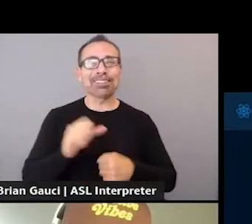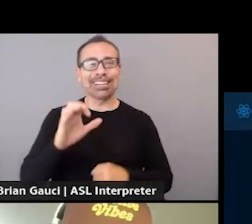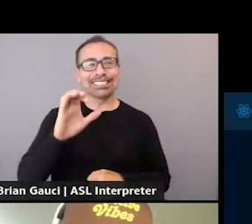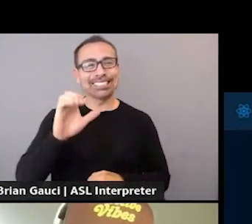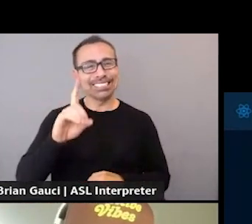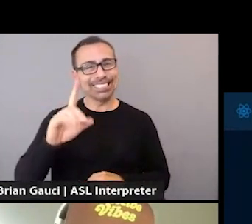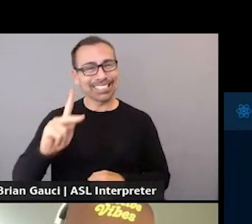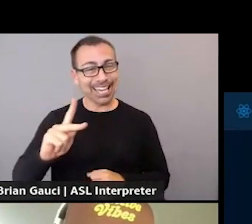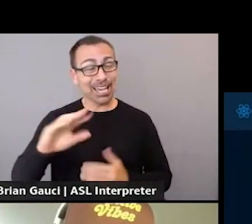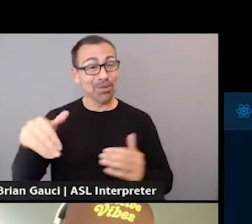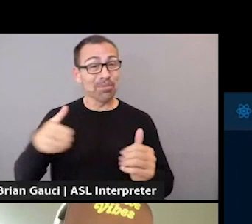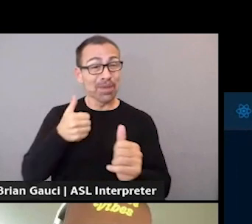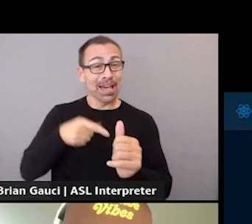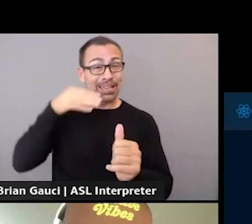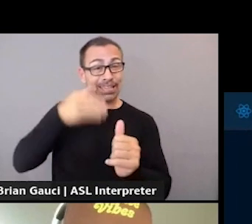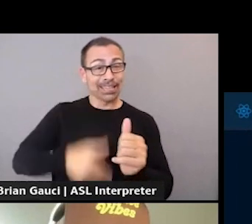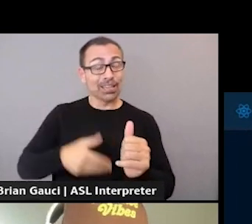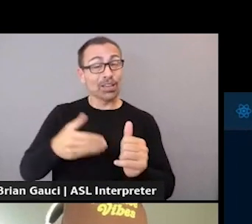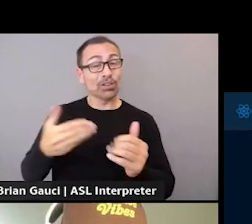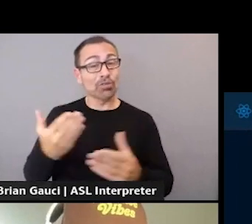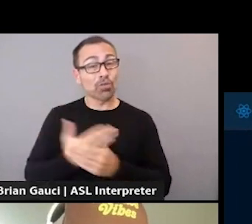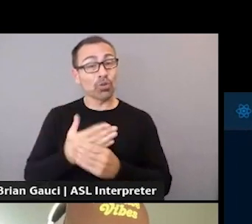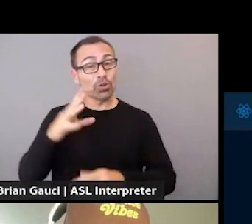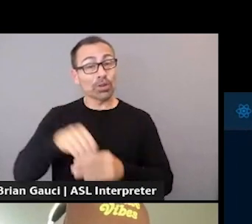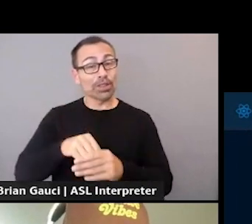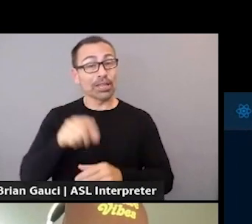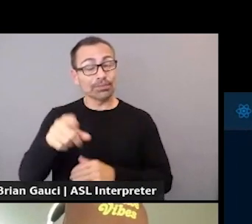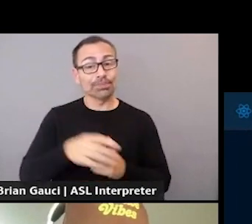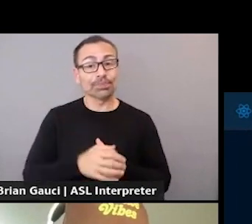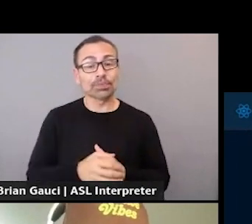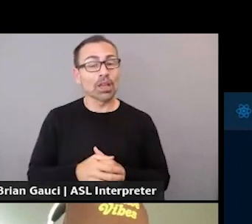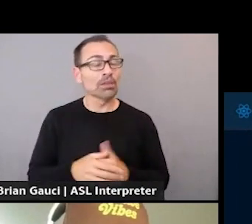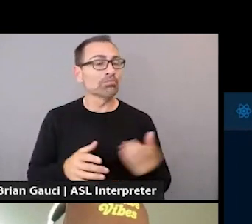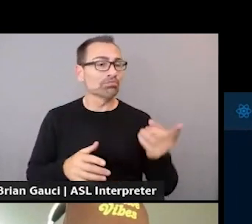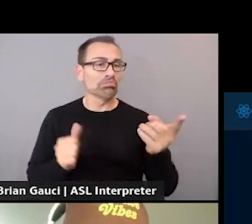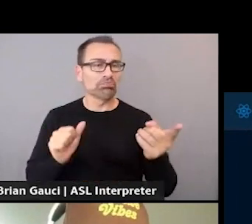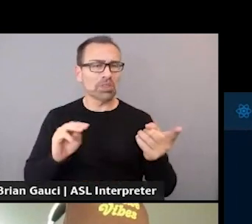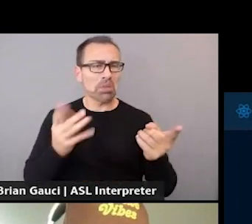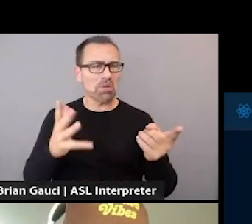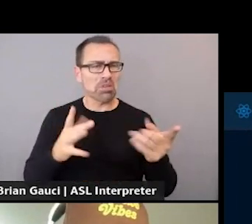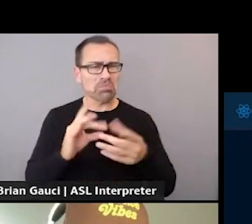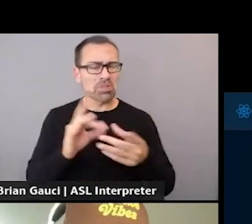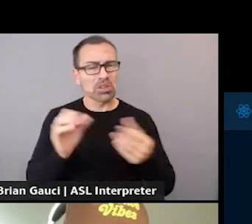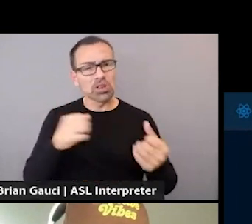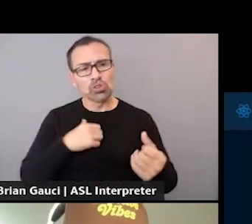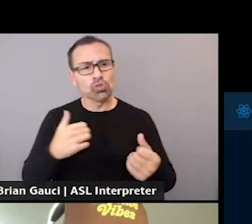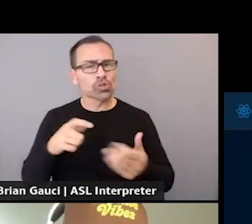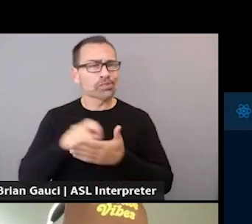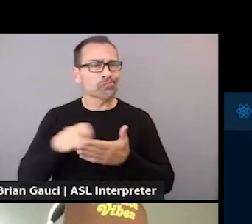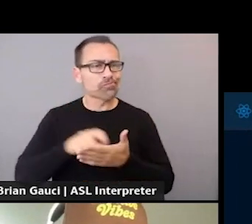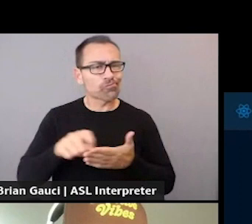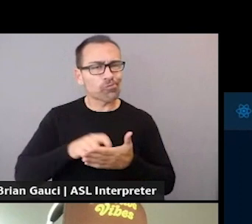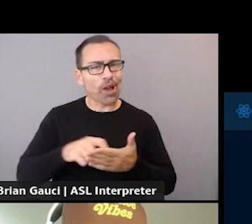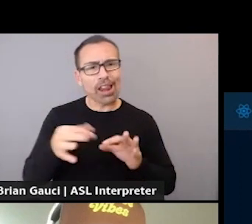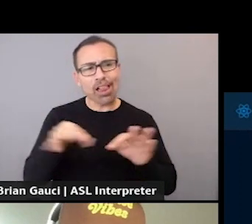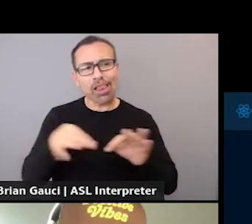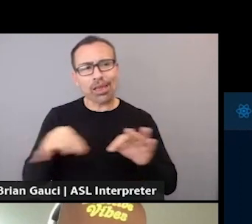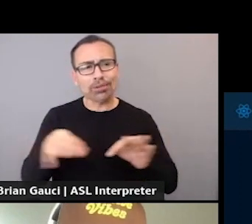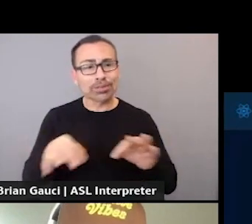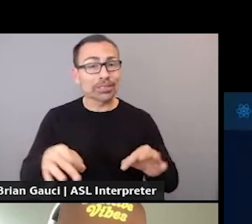command. Now, as AM mentioned, you can write this in Python and Go and Java and all these other fun